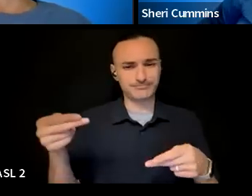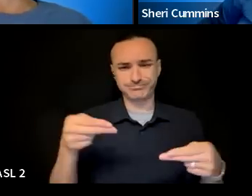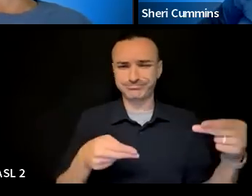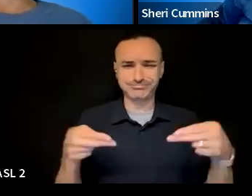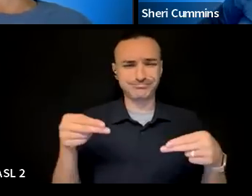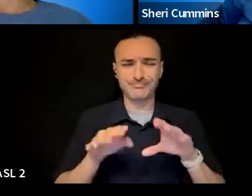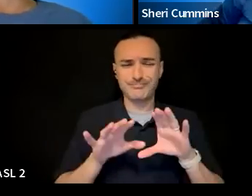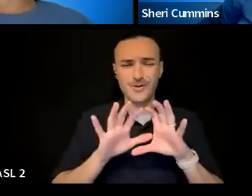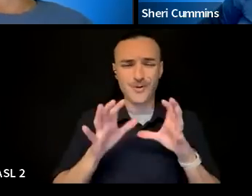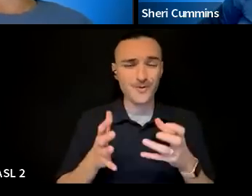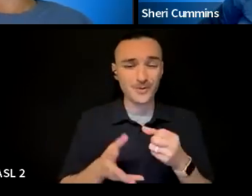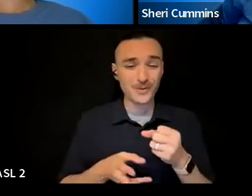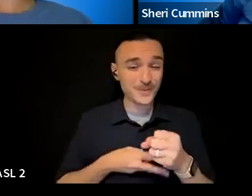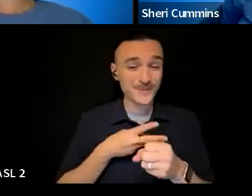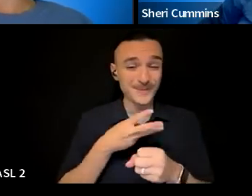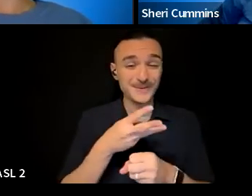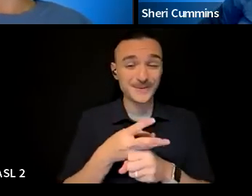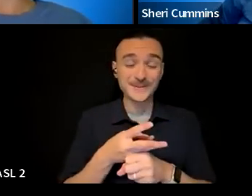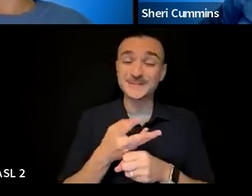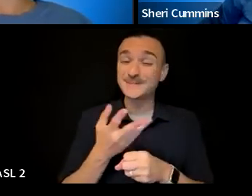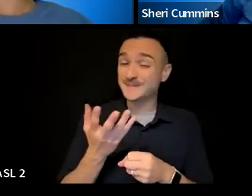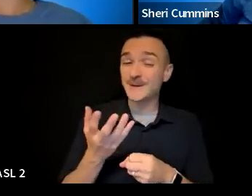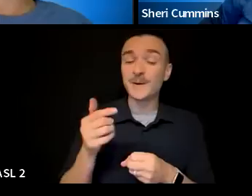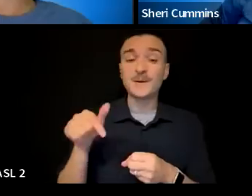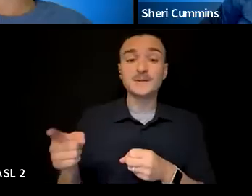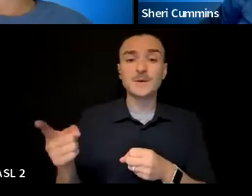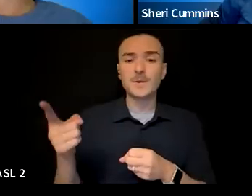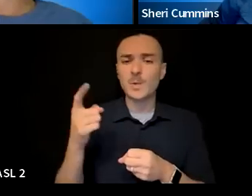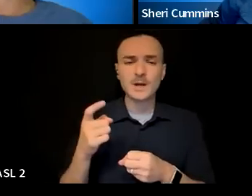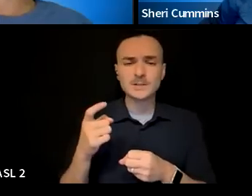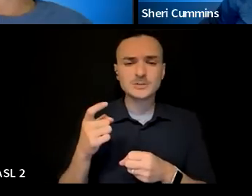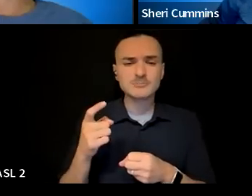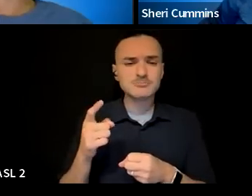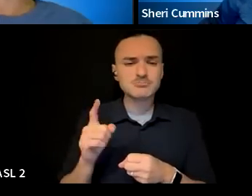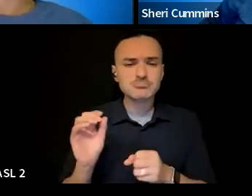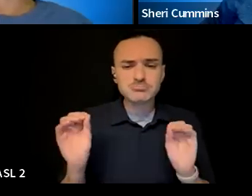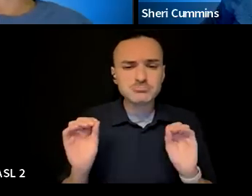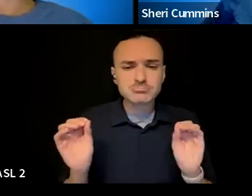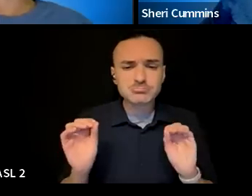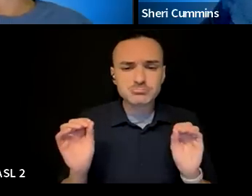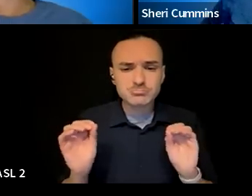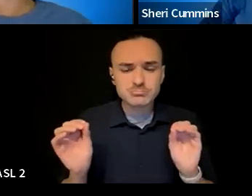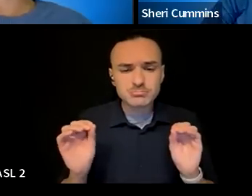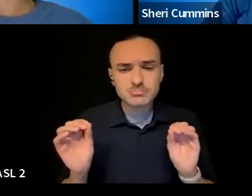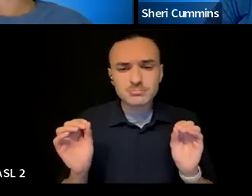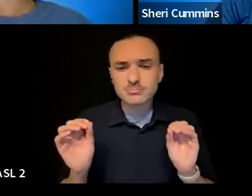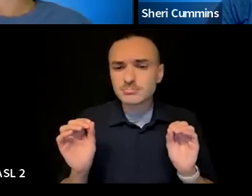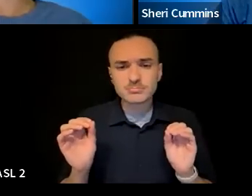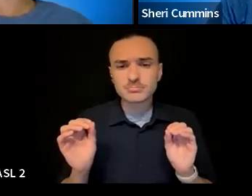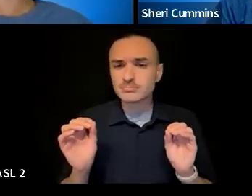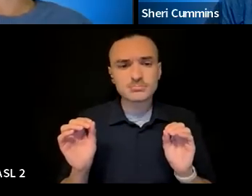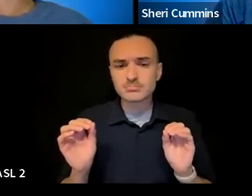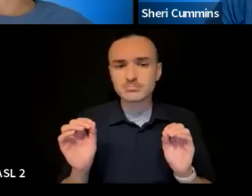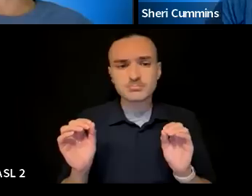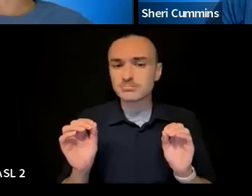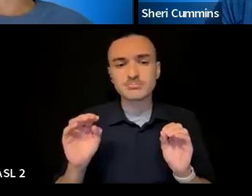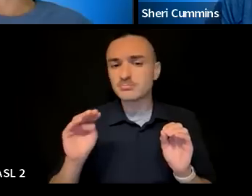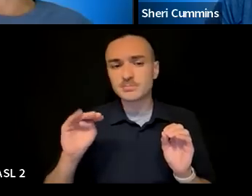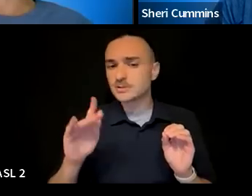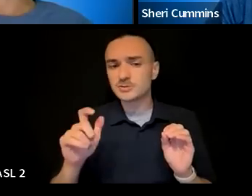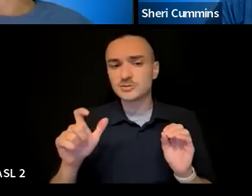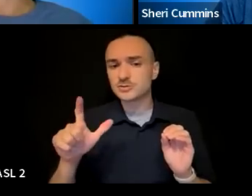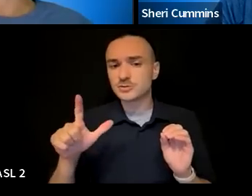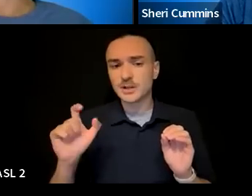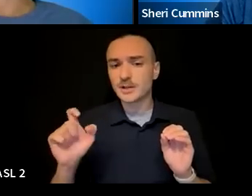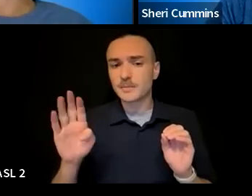world. And so this question, I don't see that Dr. Michelle Bowles was able to join us. So I'm going to